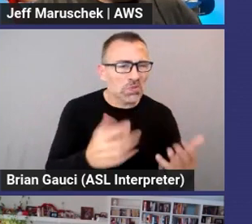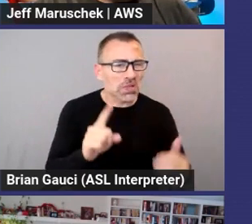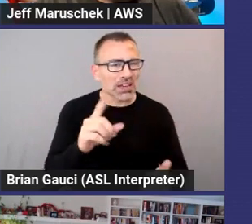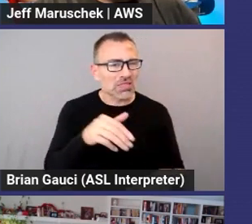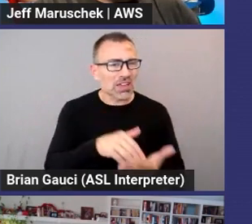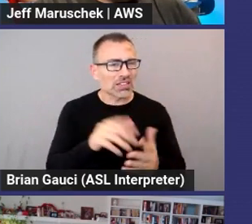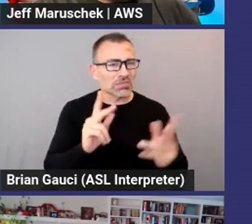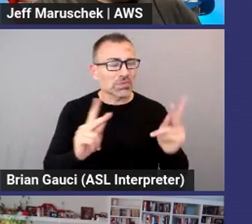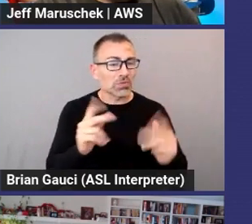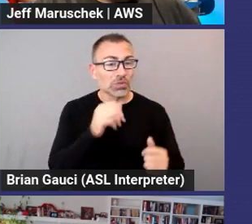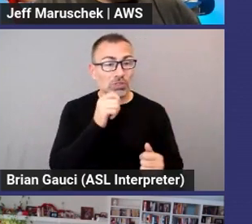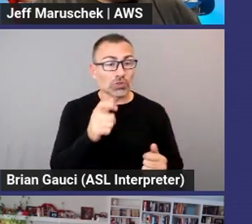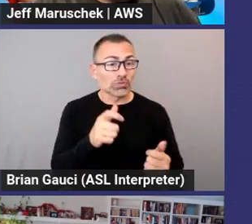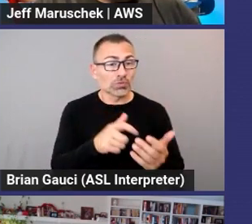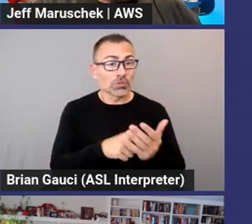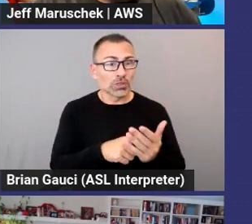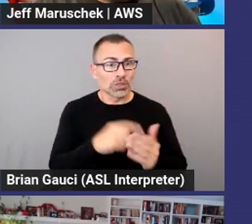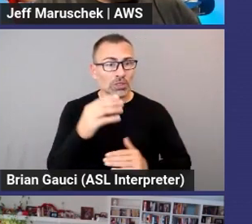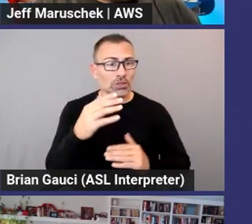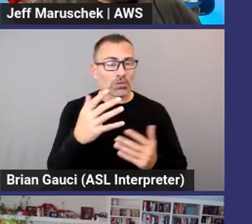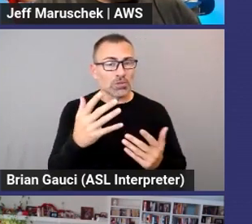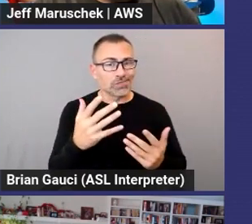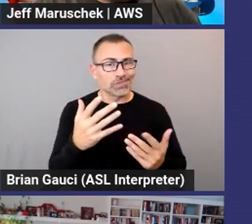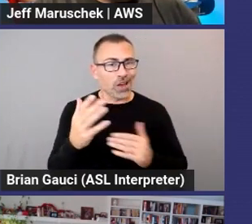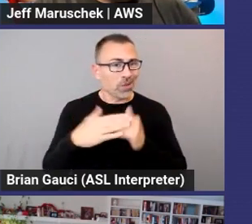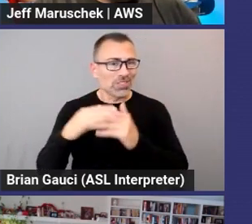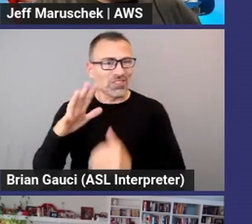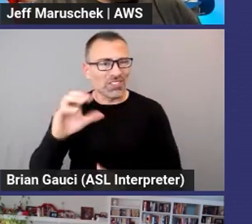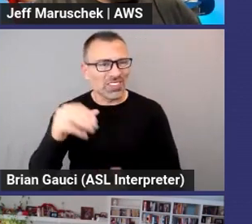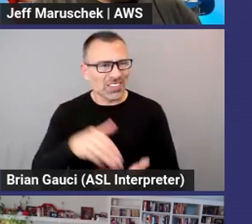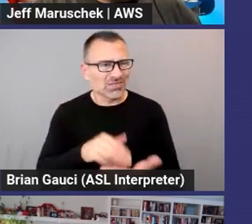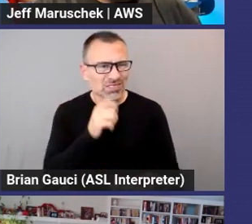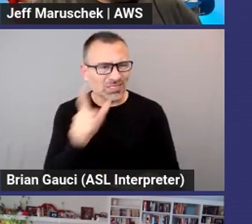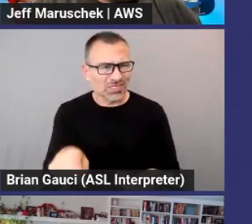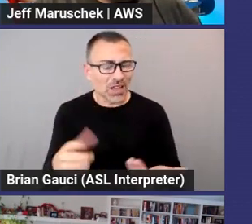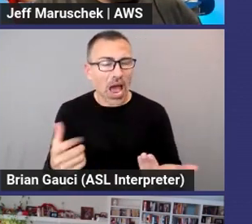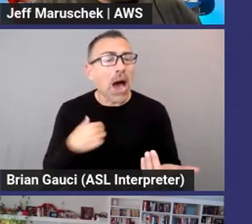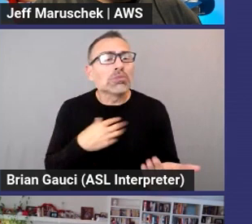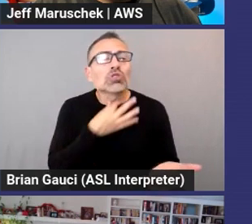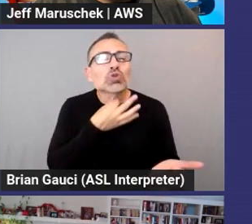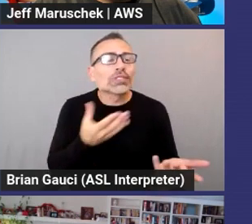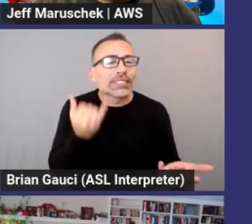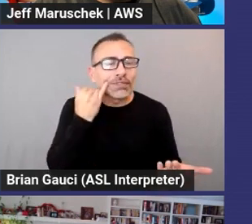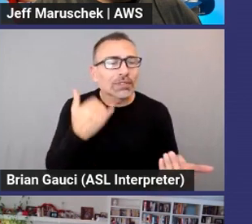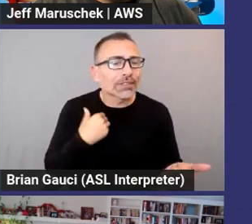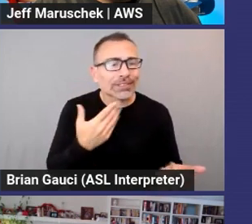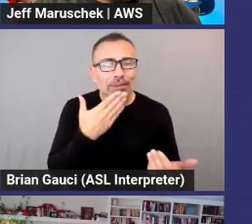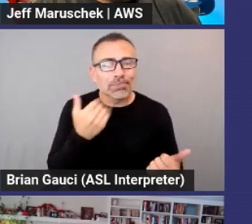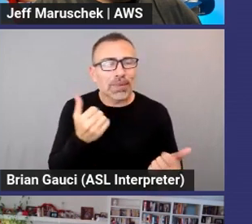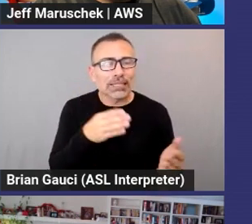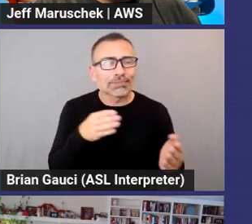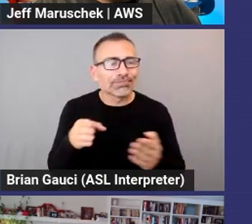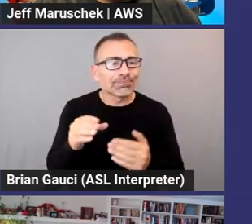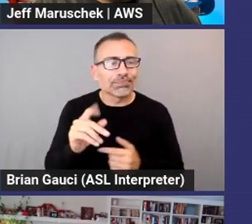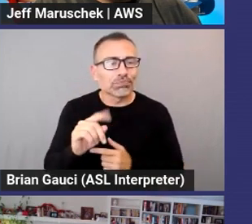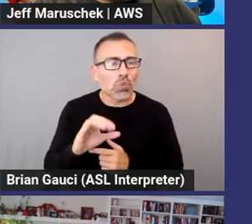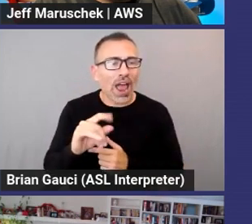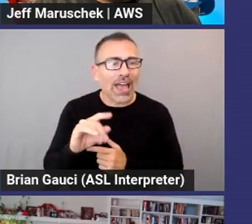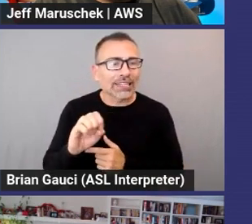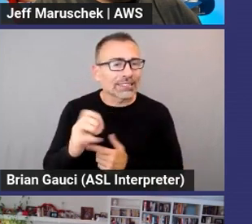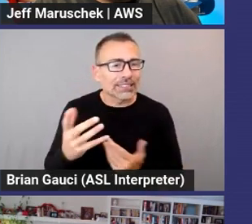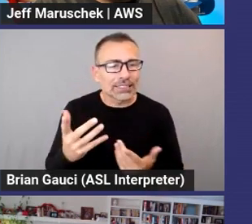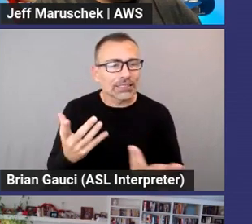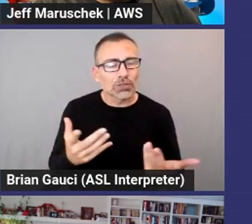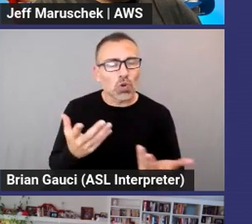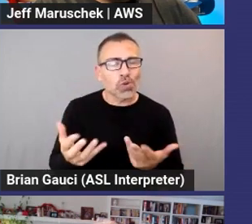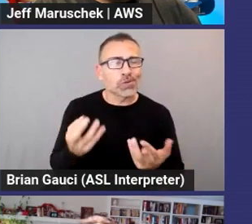need to launch up to 50,000, or just curious if there's best practices around how to recommend people to best